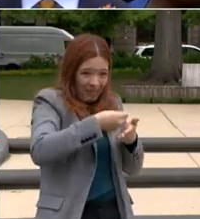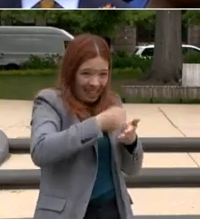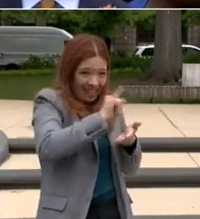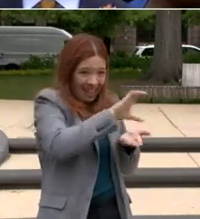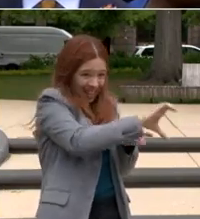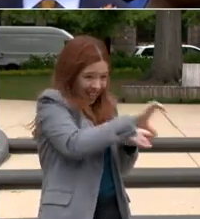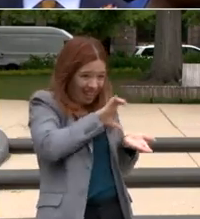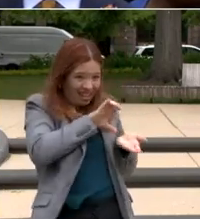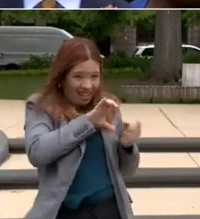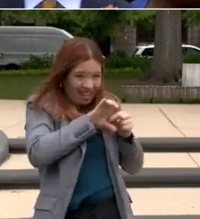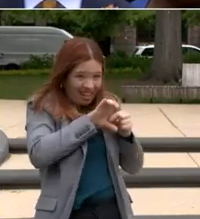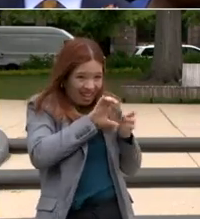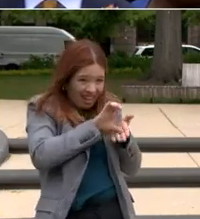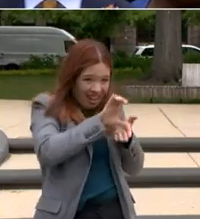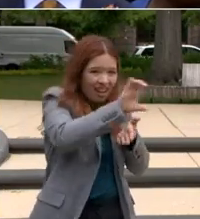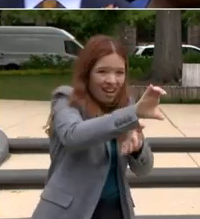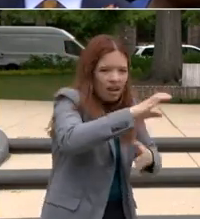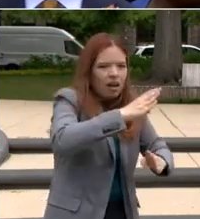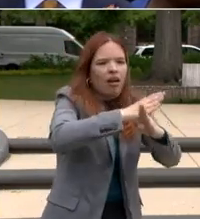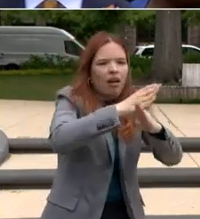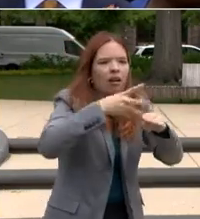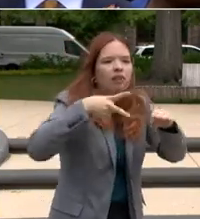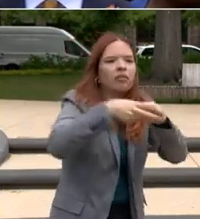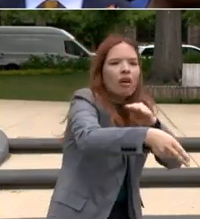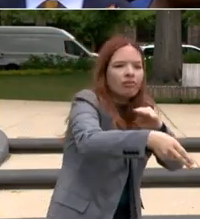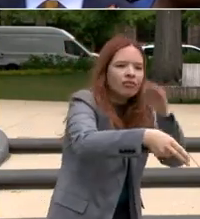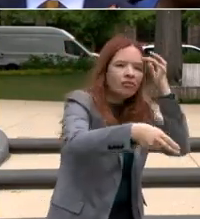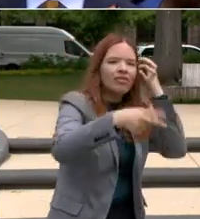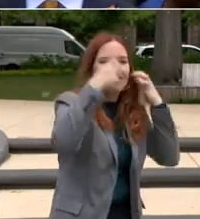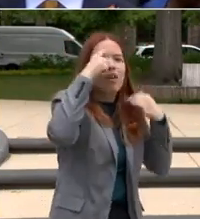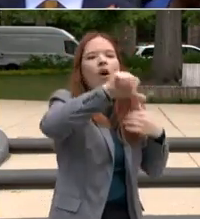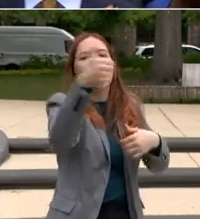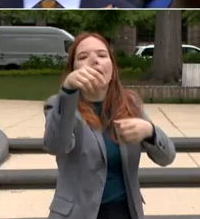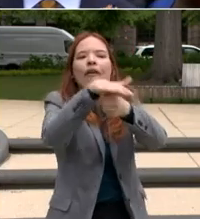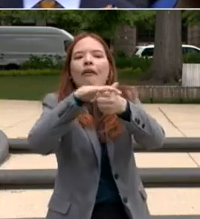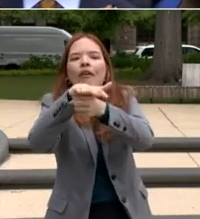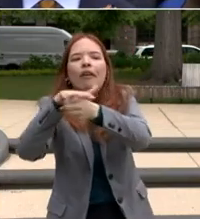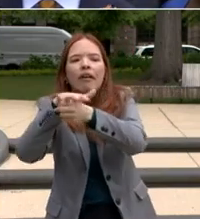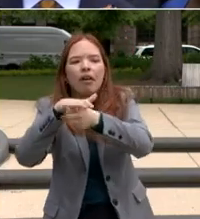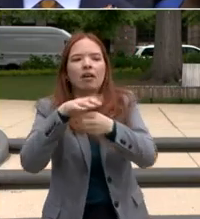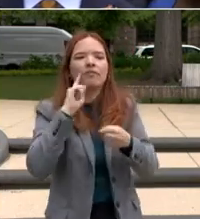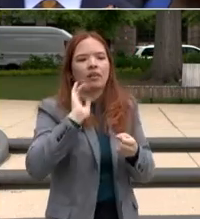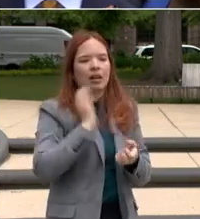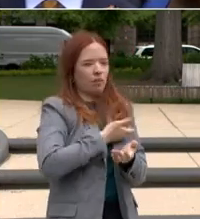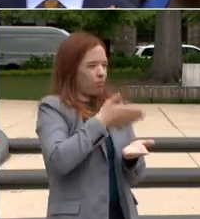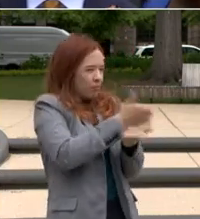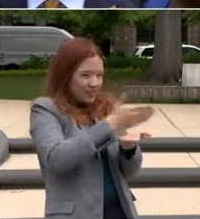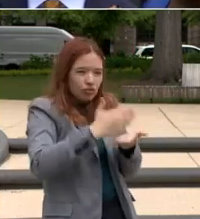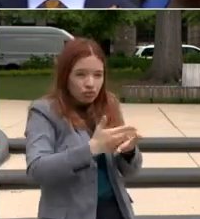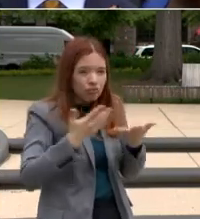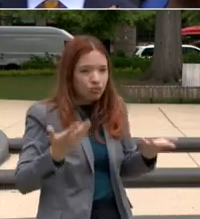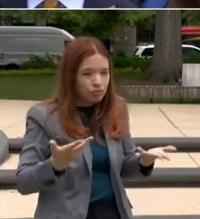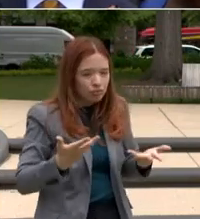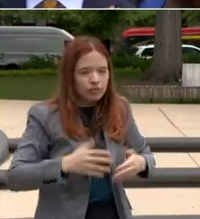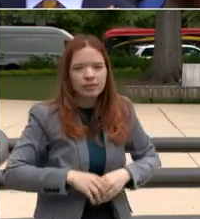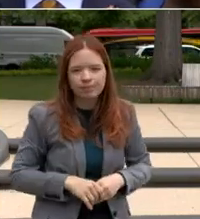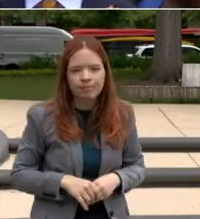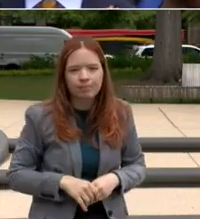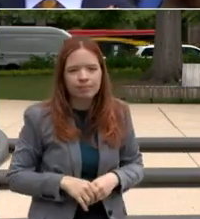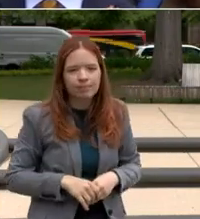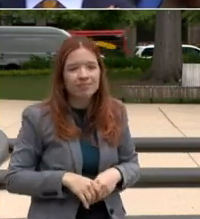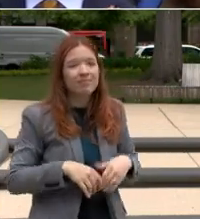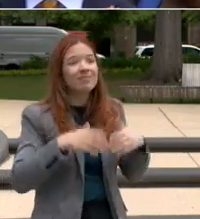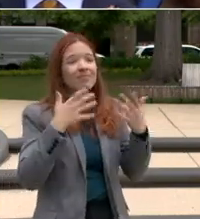prevent cuts in operating dollars in other areas of our budget. What we think is very, very bad